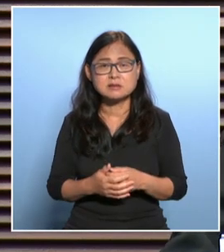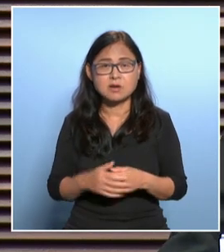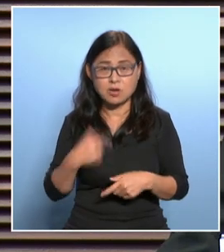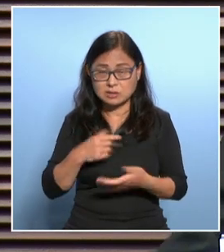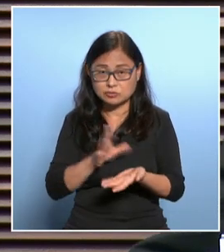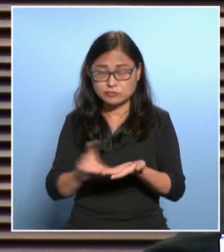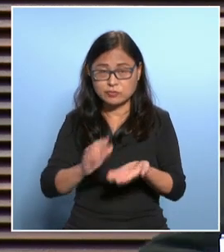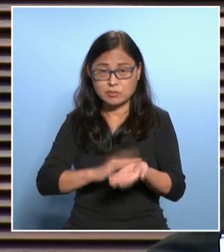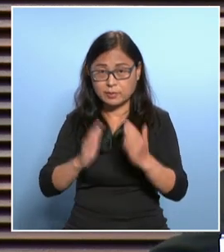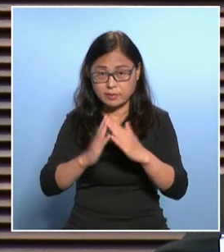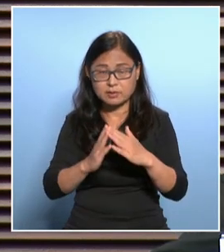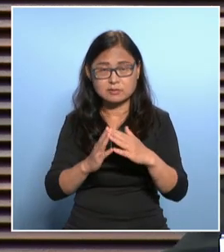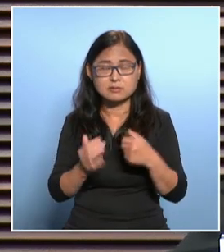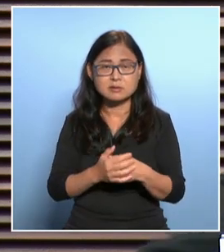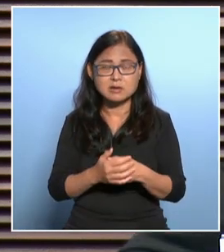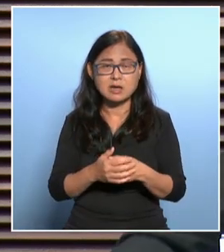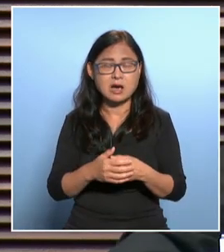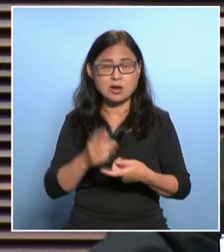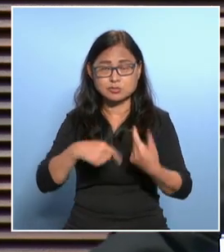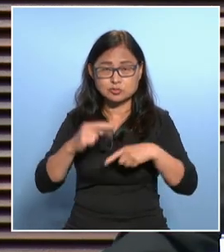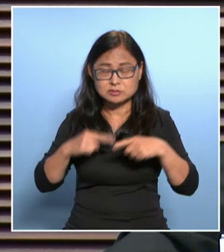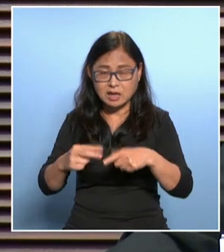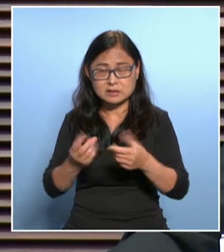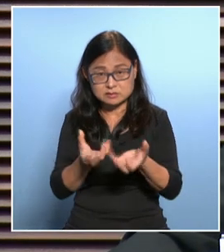Regarding SOPCs,